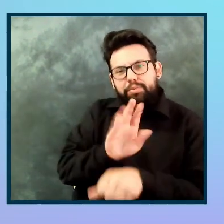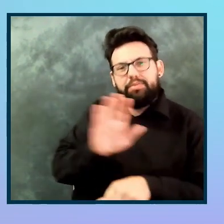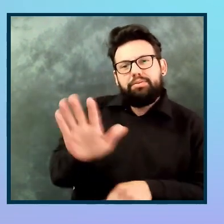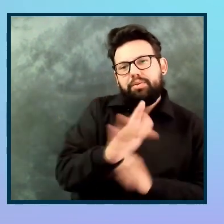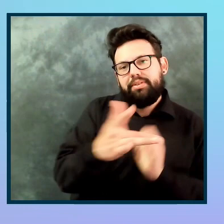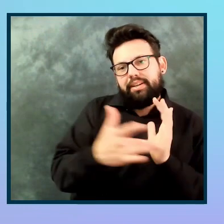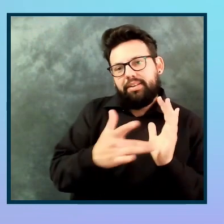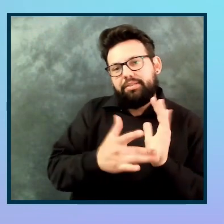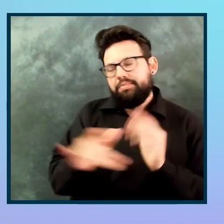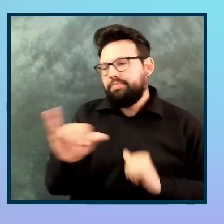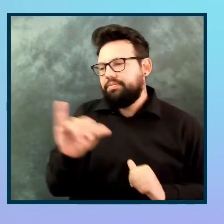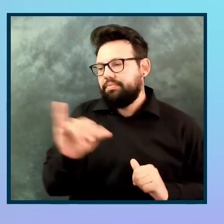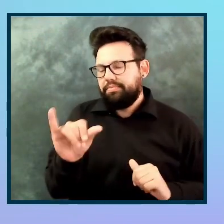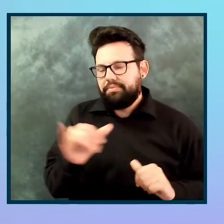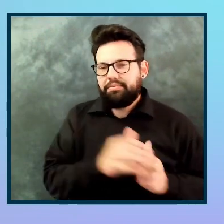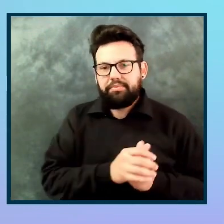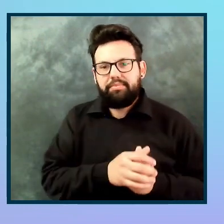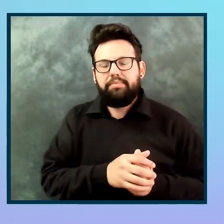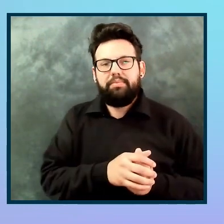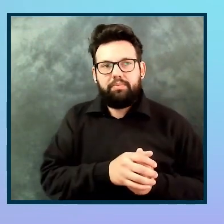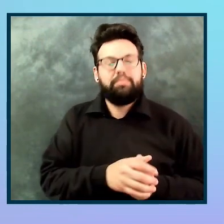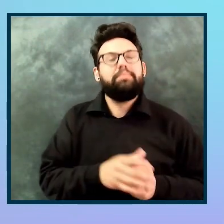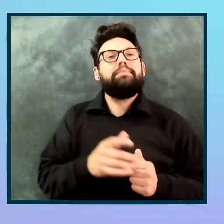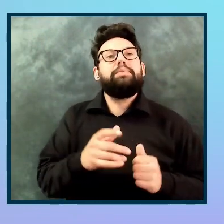perspective, which I think often tends to work with